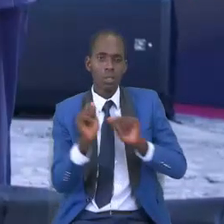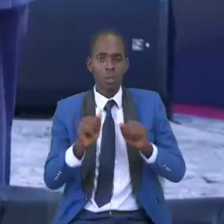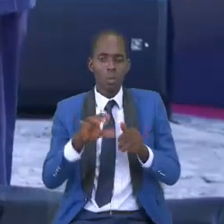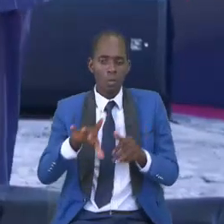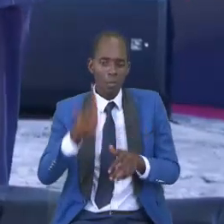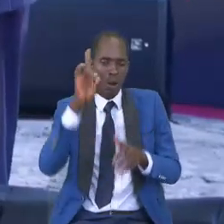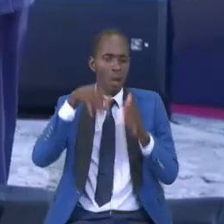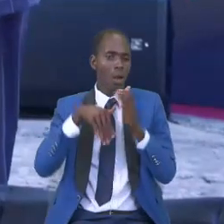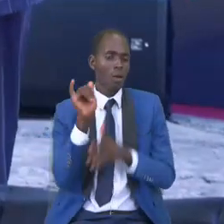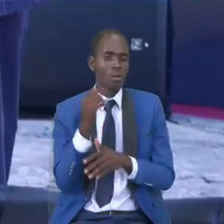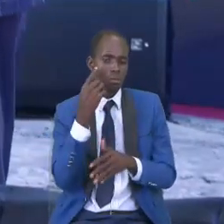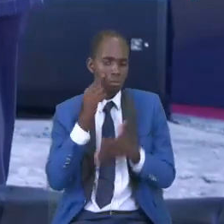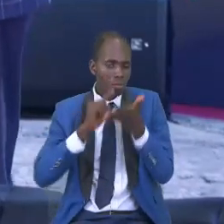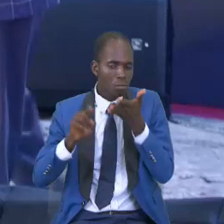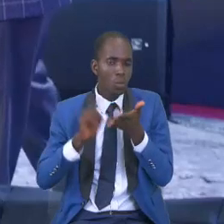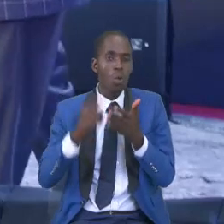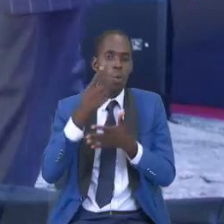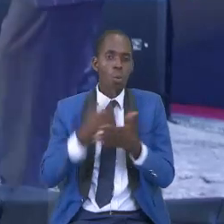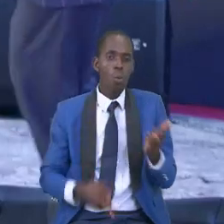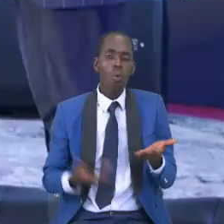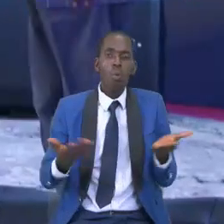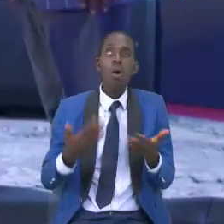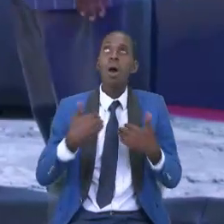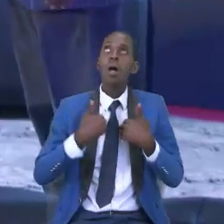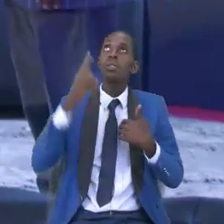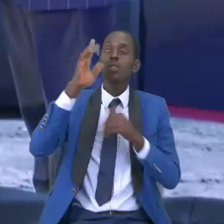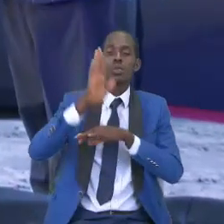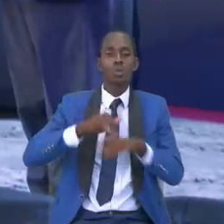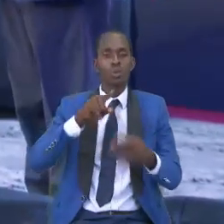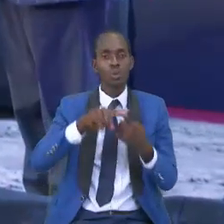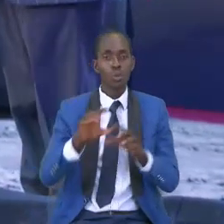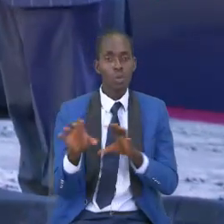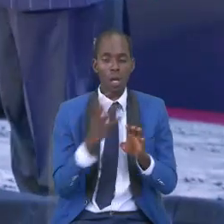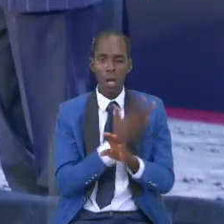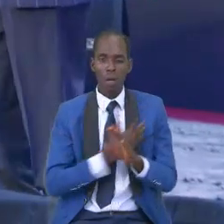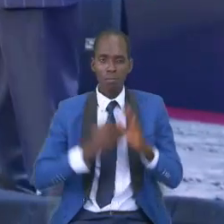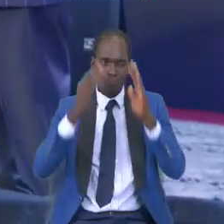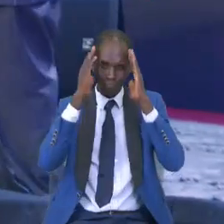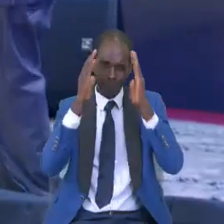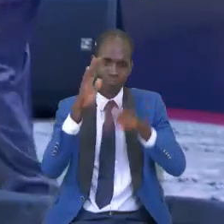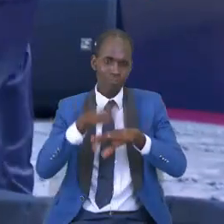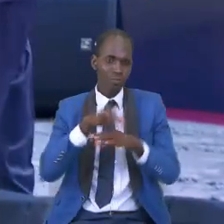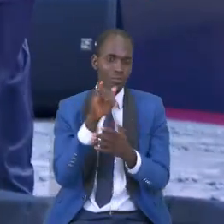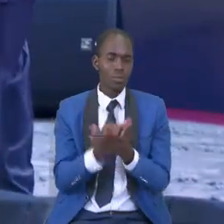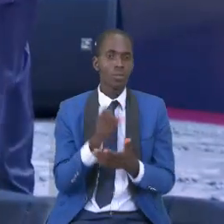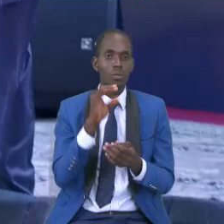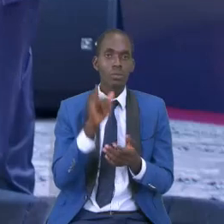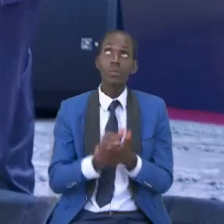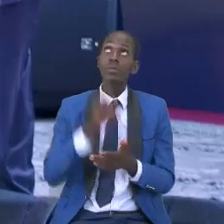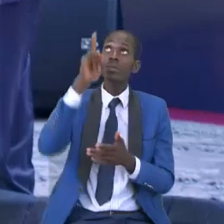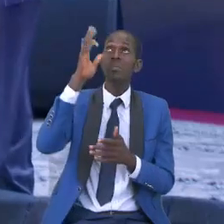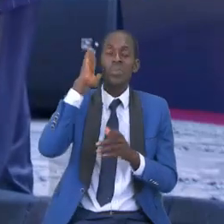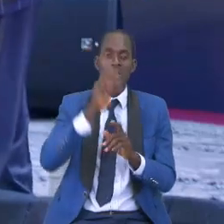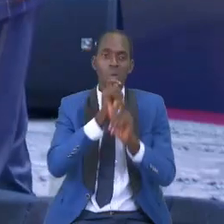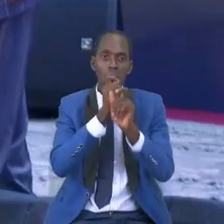up. What has he called you to do? And concentrate on that so that he will reward you for